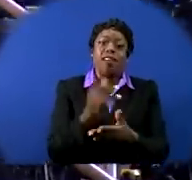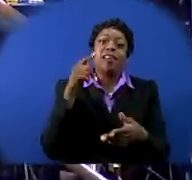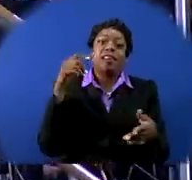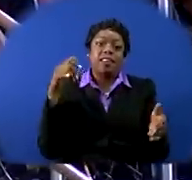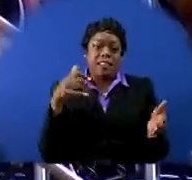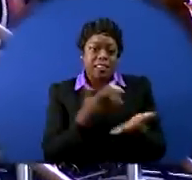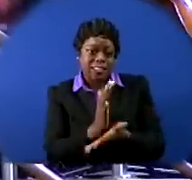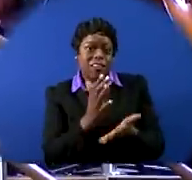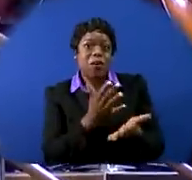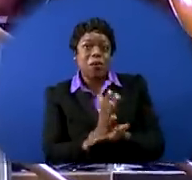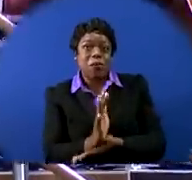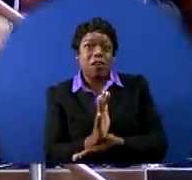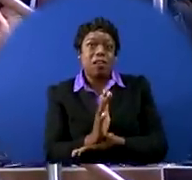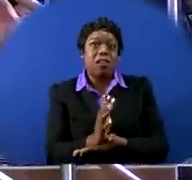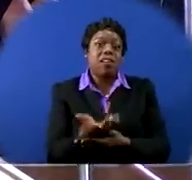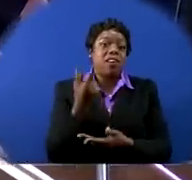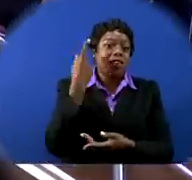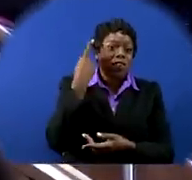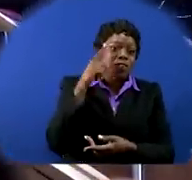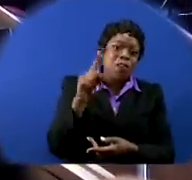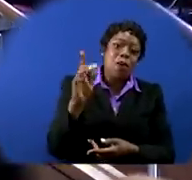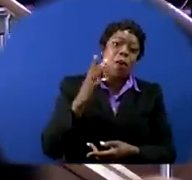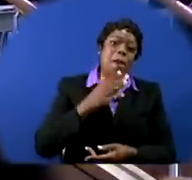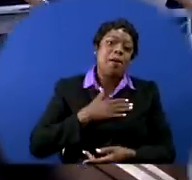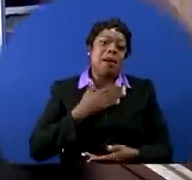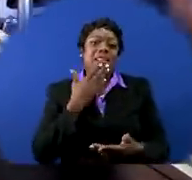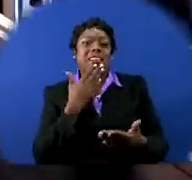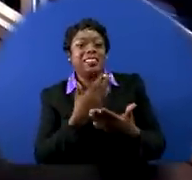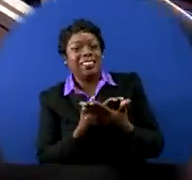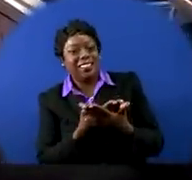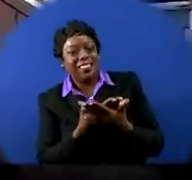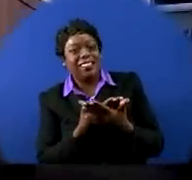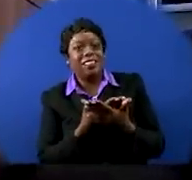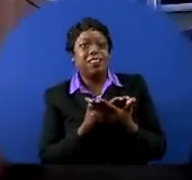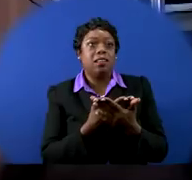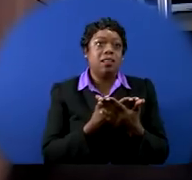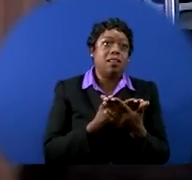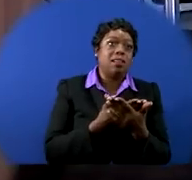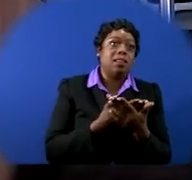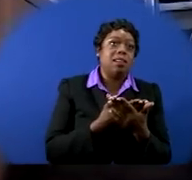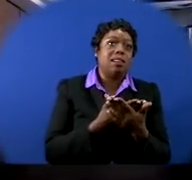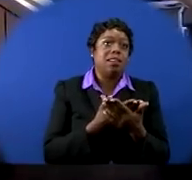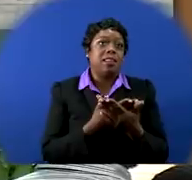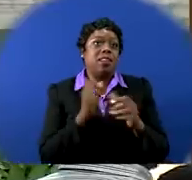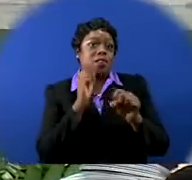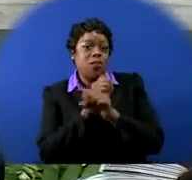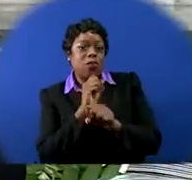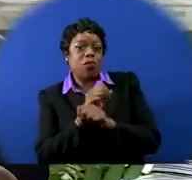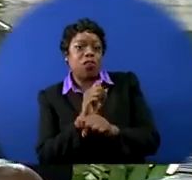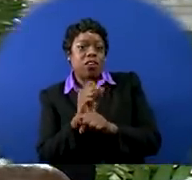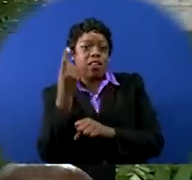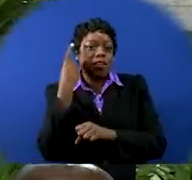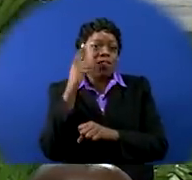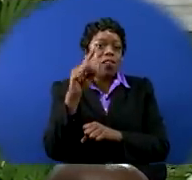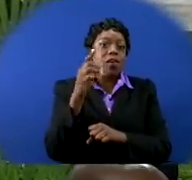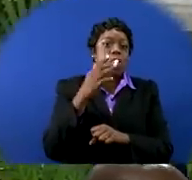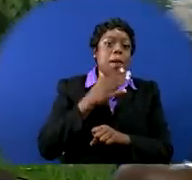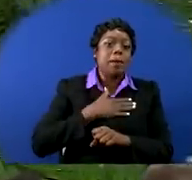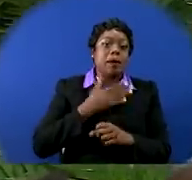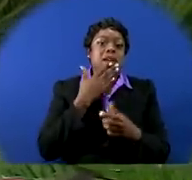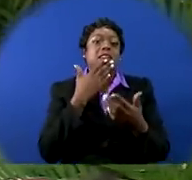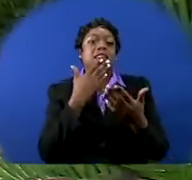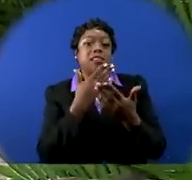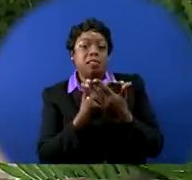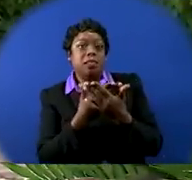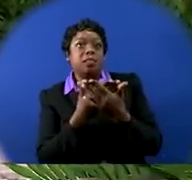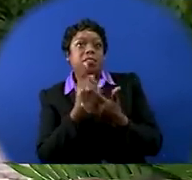right. For my good. Yeah. God's working things out for you, man. For you, man. For you, man.